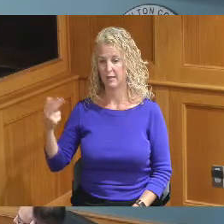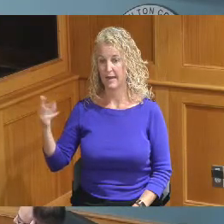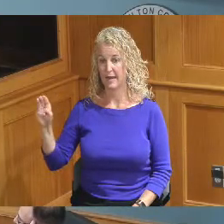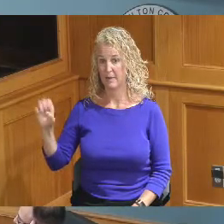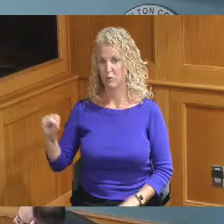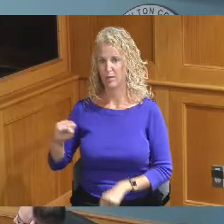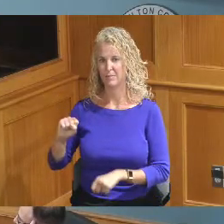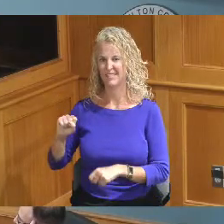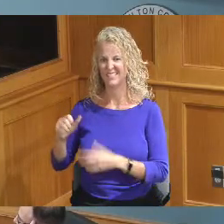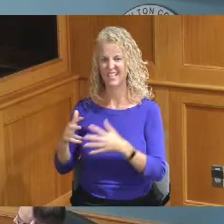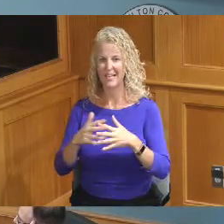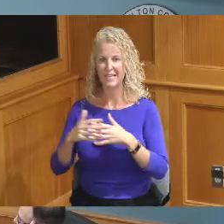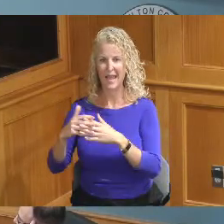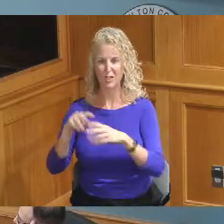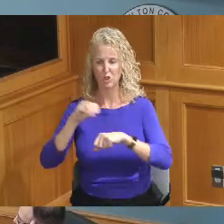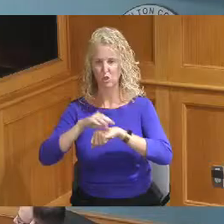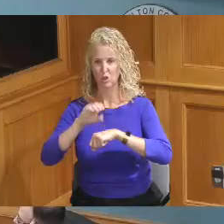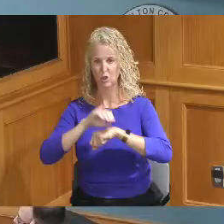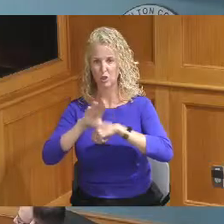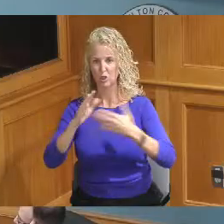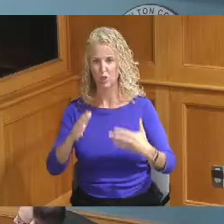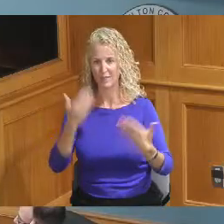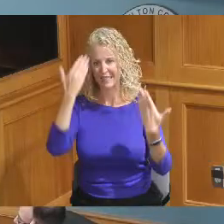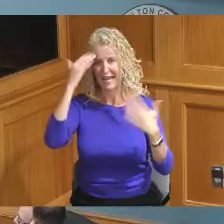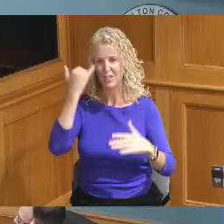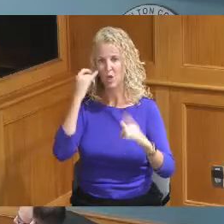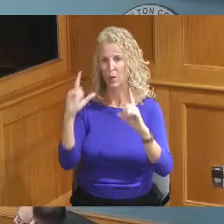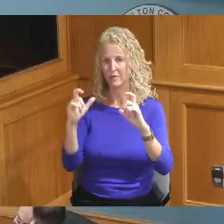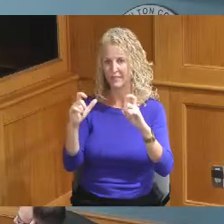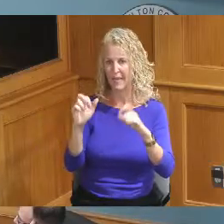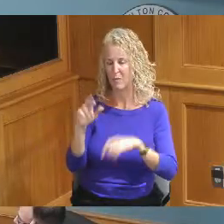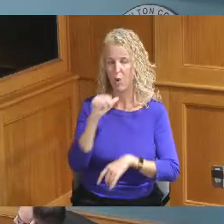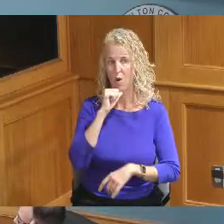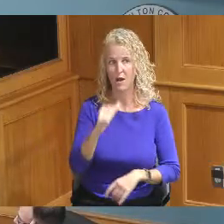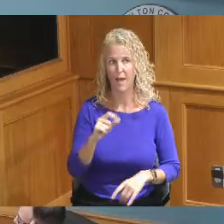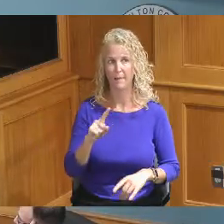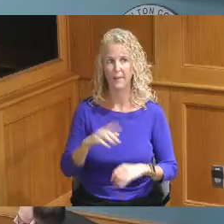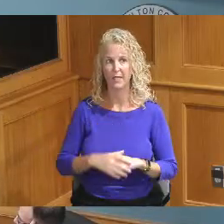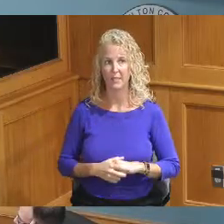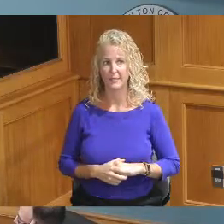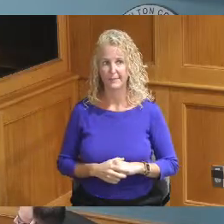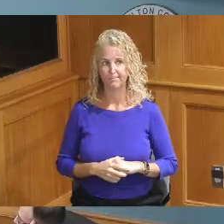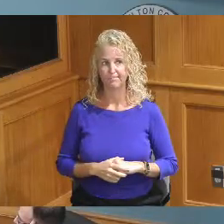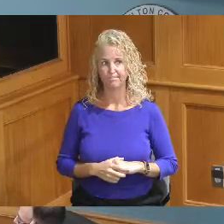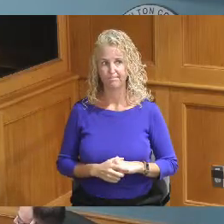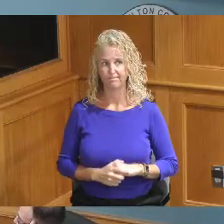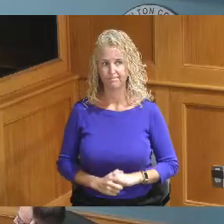Yes. All right, I didn't know if there was a camera associated with it or not.